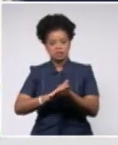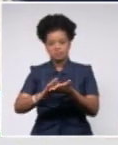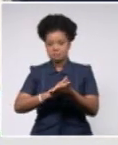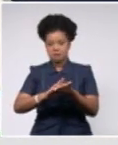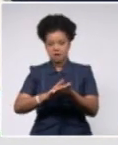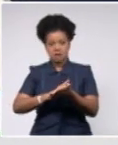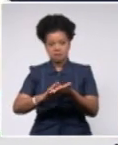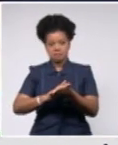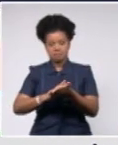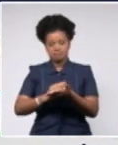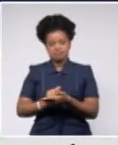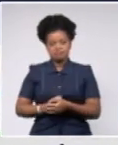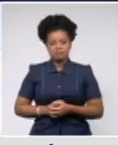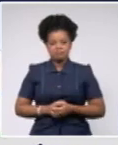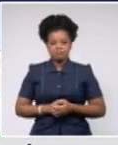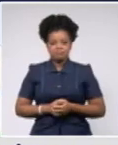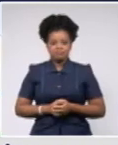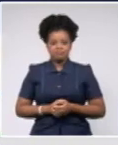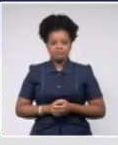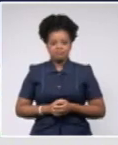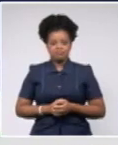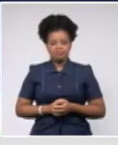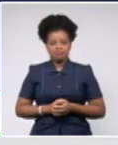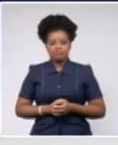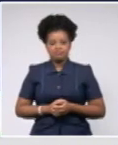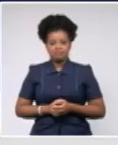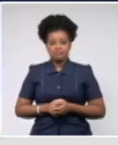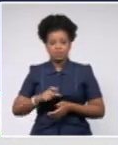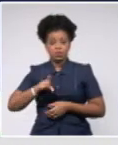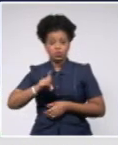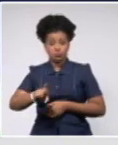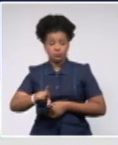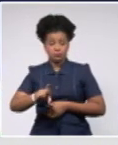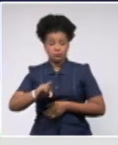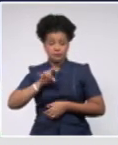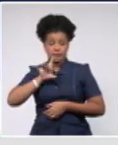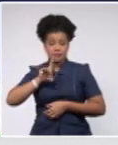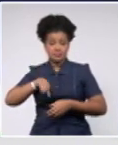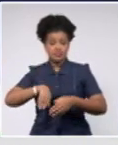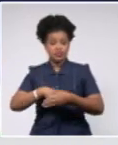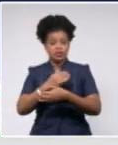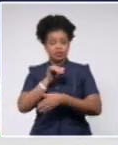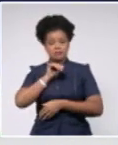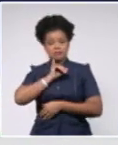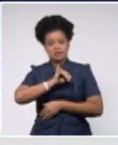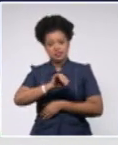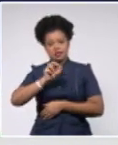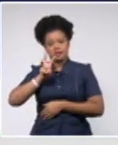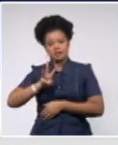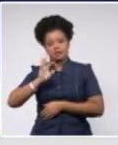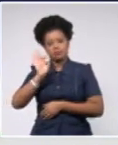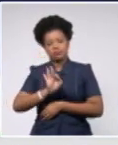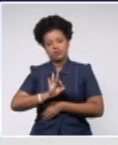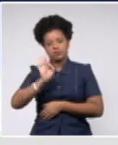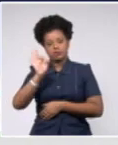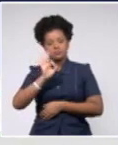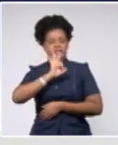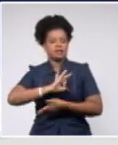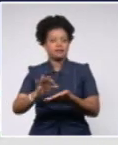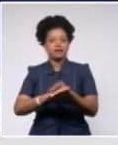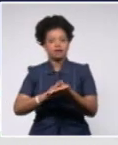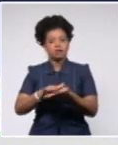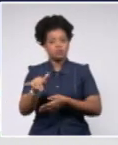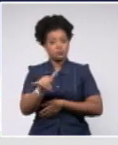worth mentioning that, to date, no children or pediatric cases have died of the virus in Cuba.